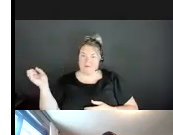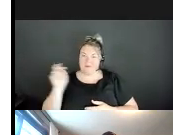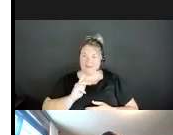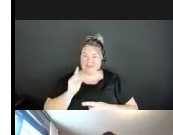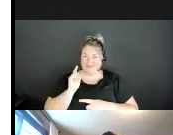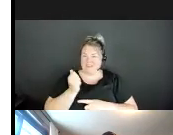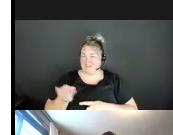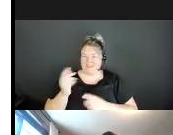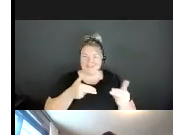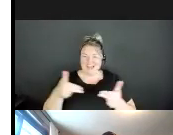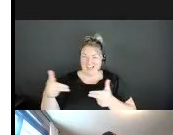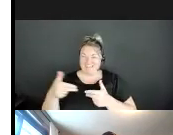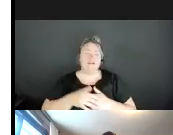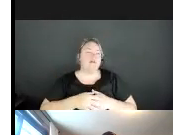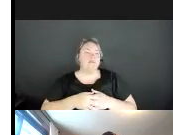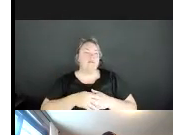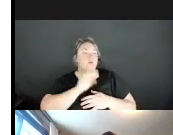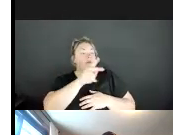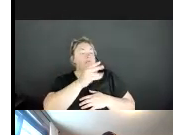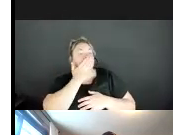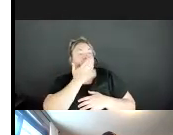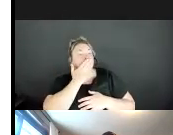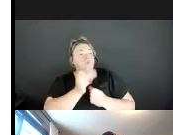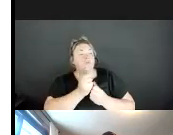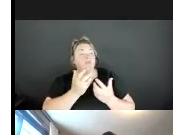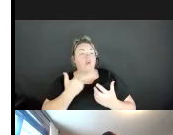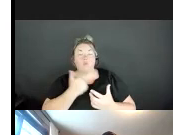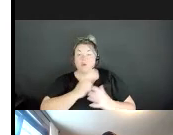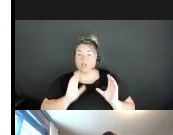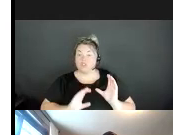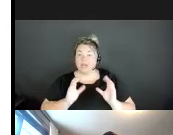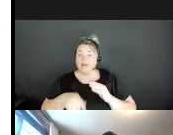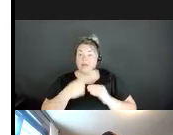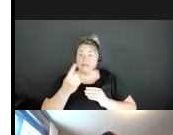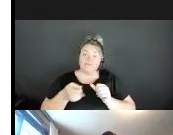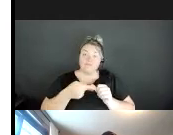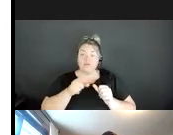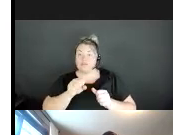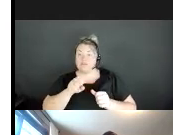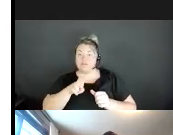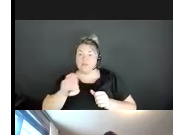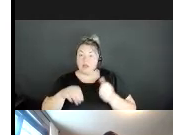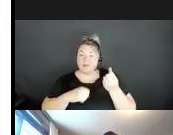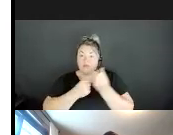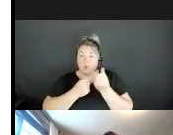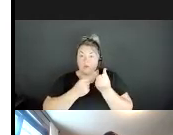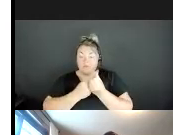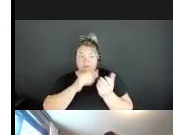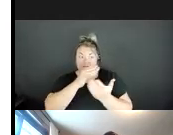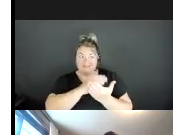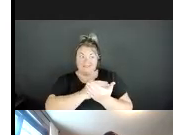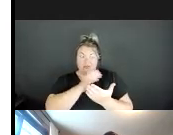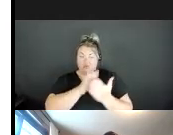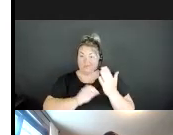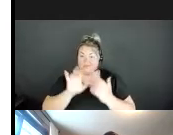Thank you so much, Mariana. So let's chat about the first sub-endorsement that is listed in this Chapter 7,